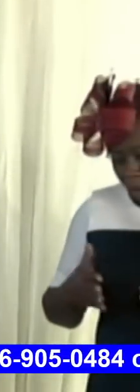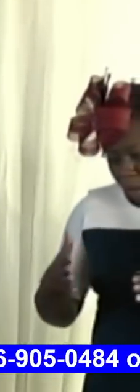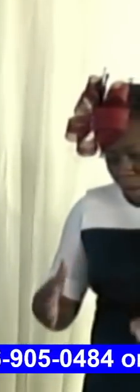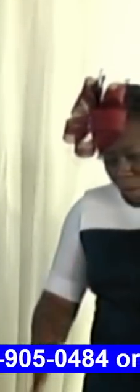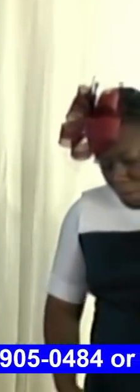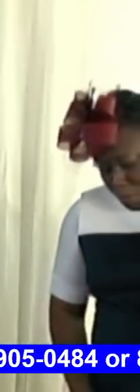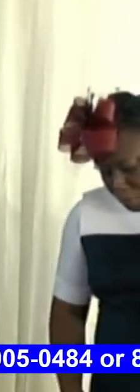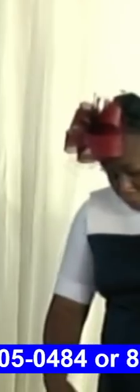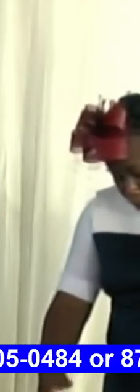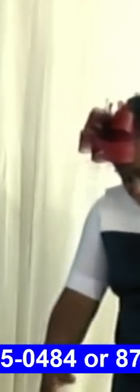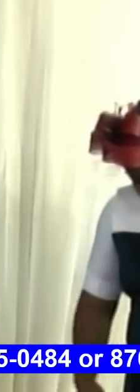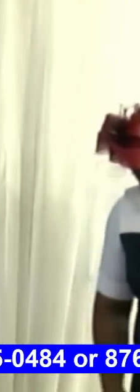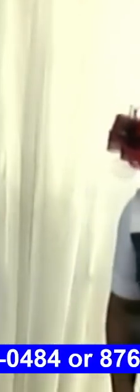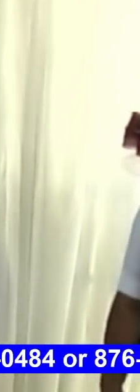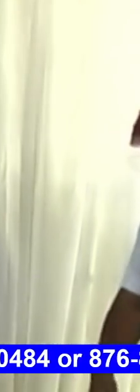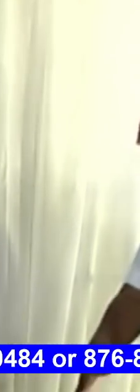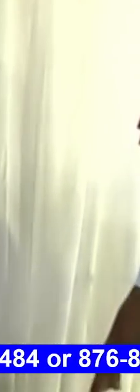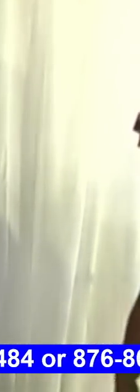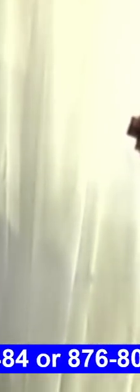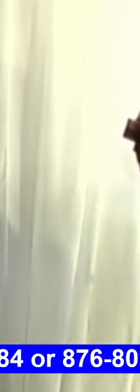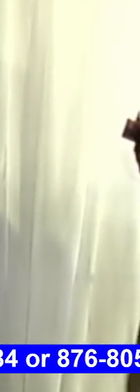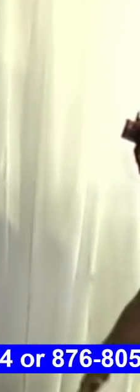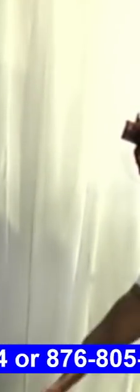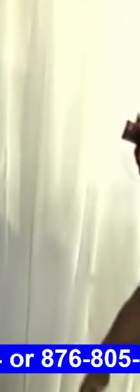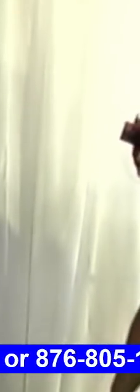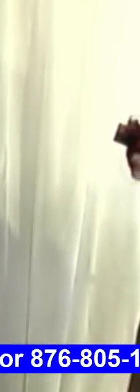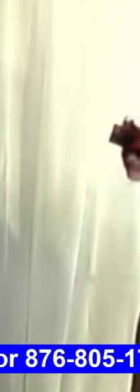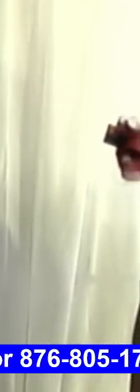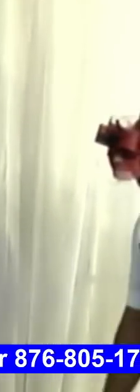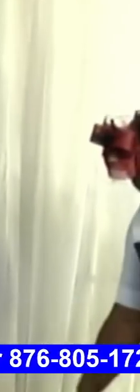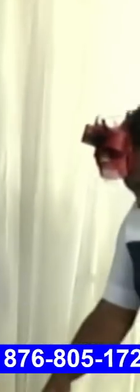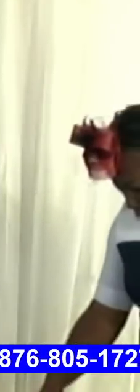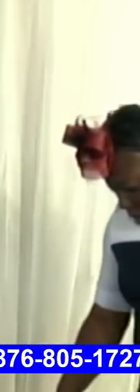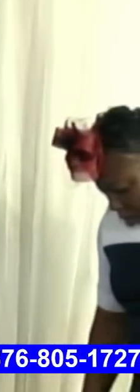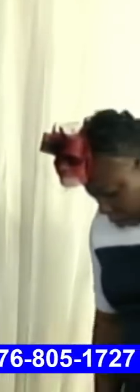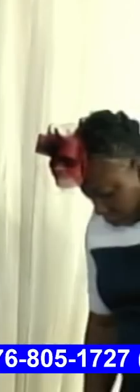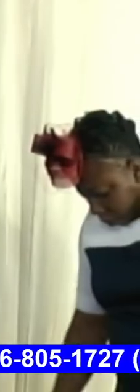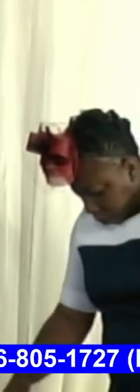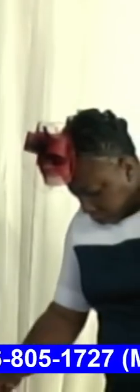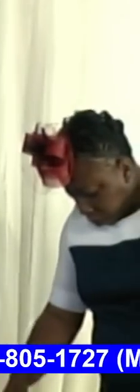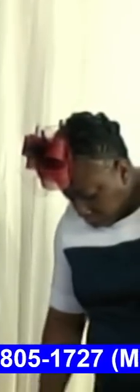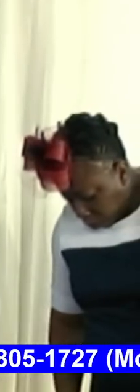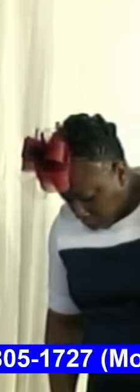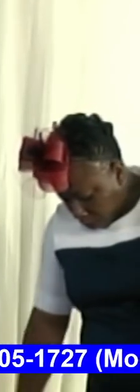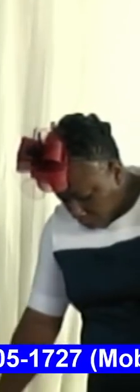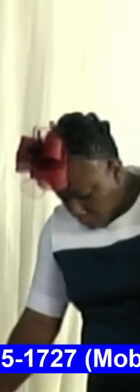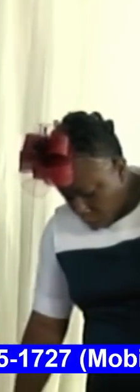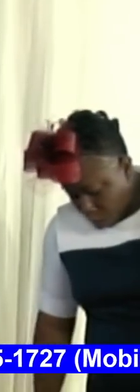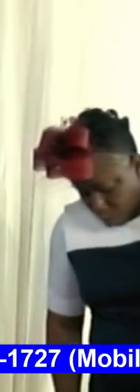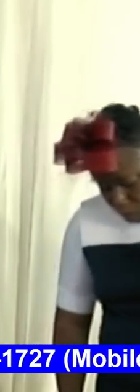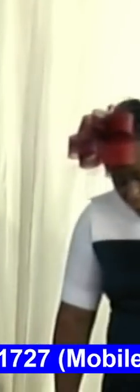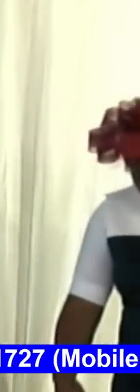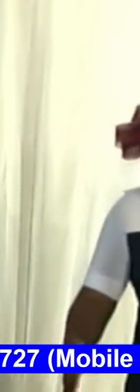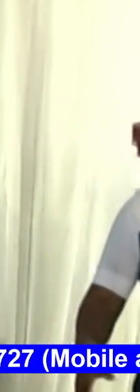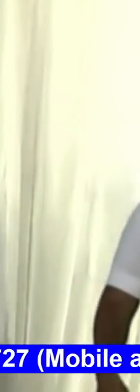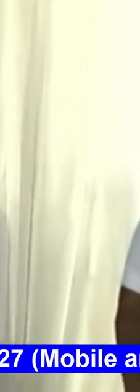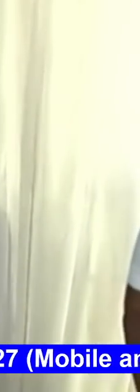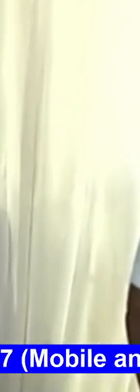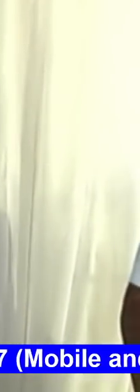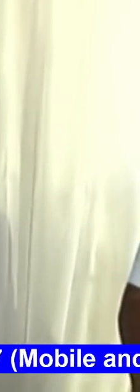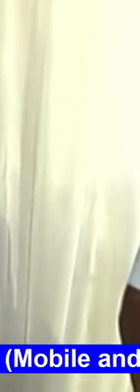later. Jesus, Lord God, as you have led us beside the still